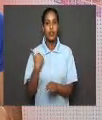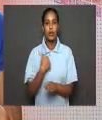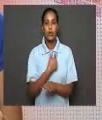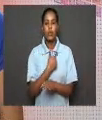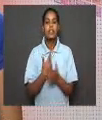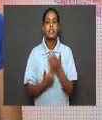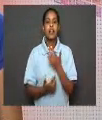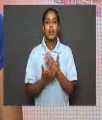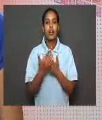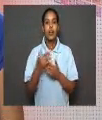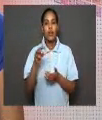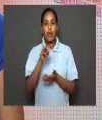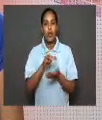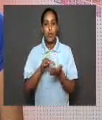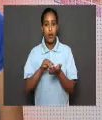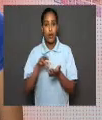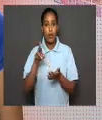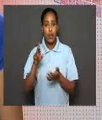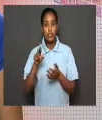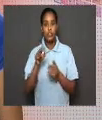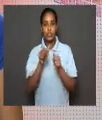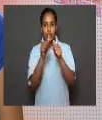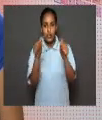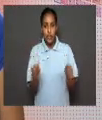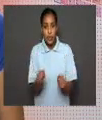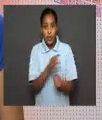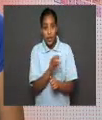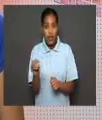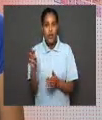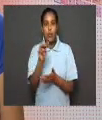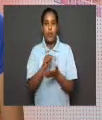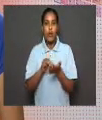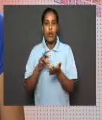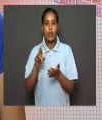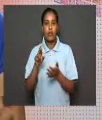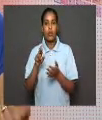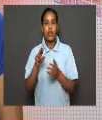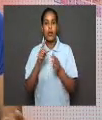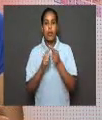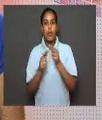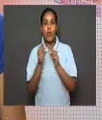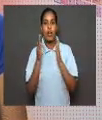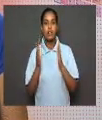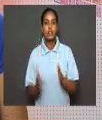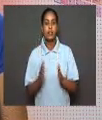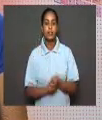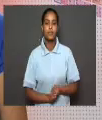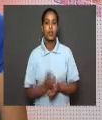Previously, we discussed molecular shape and molecular